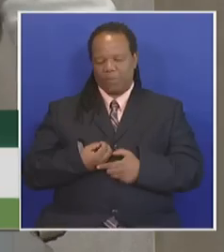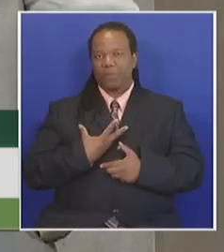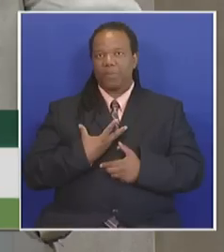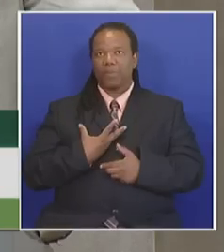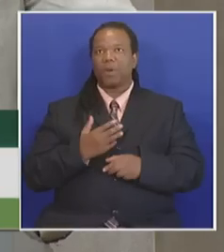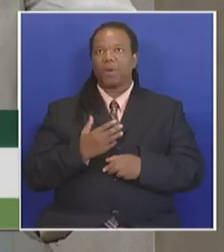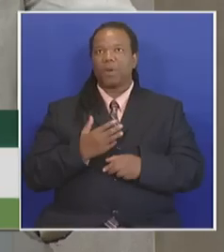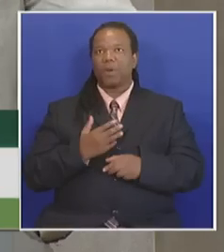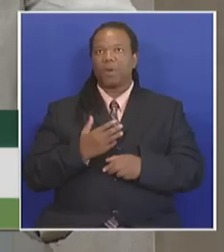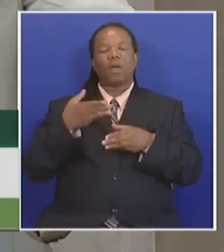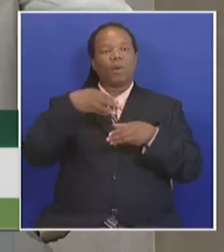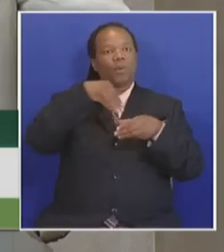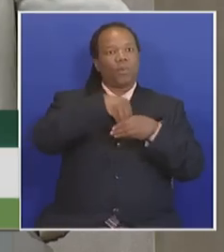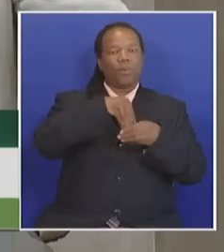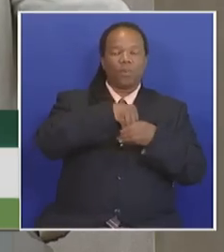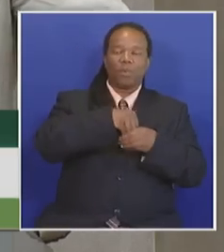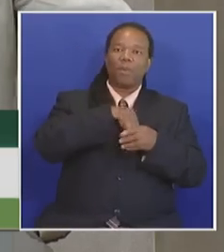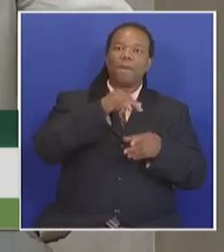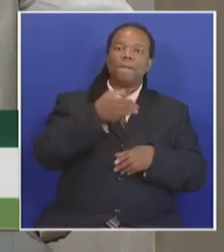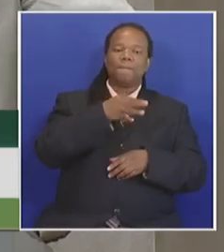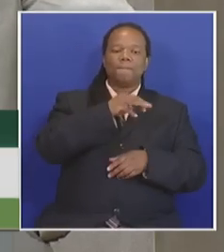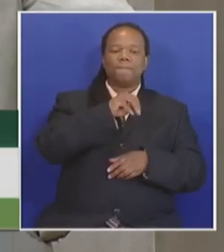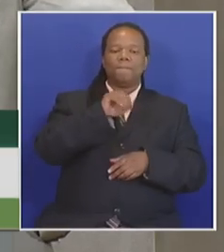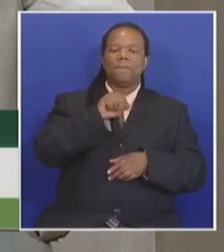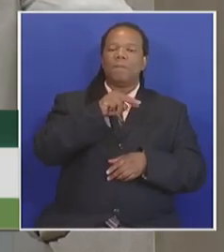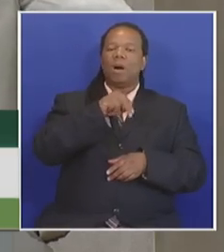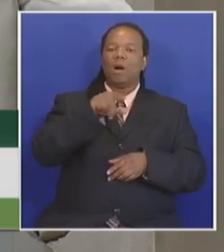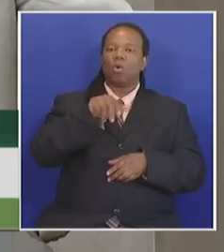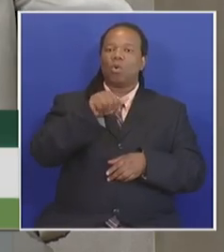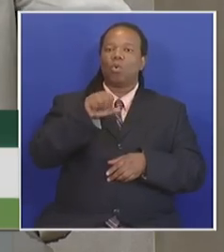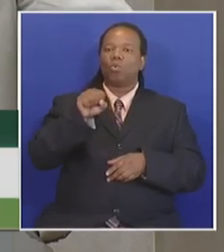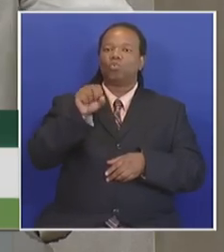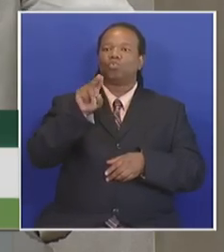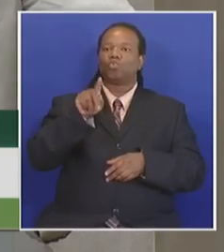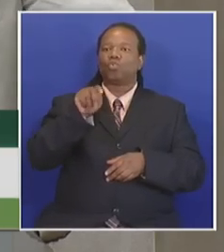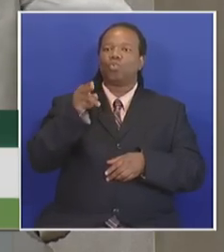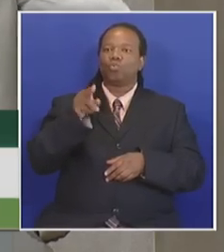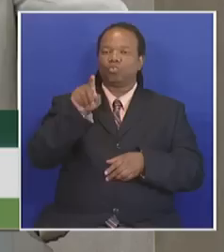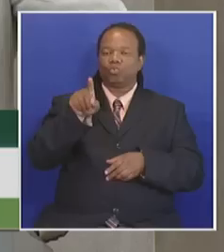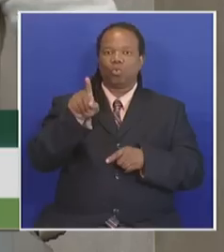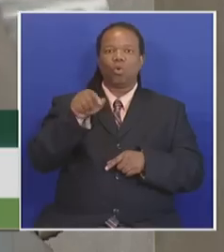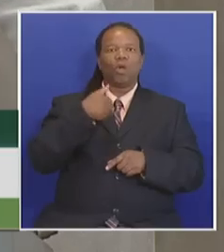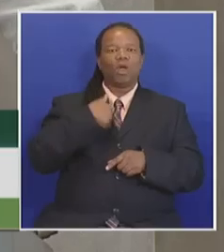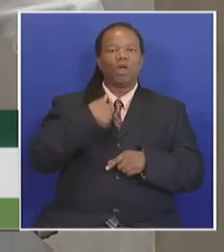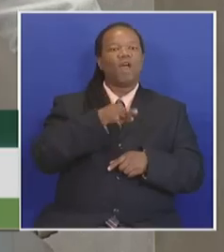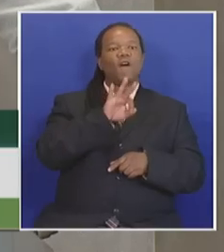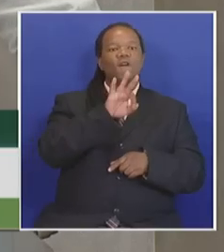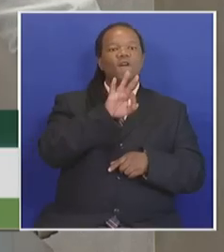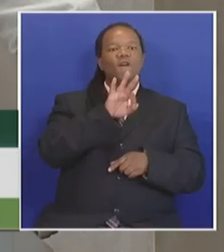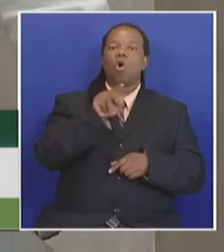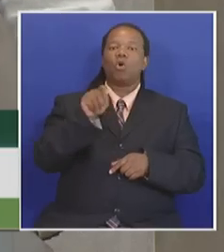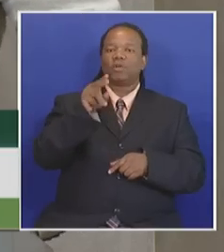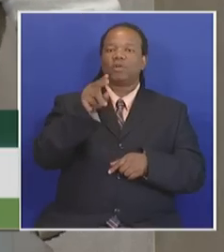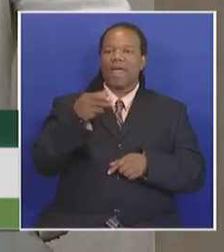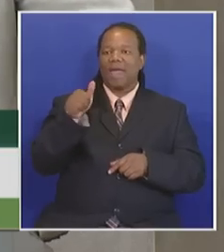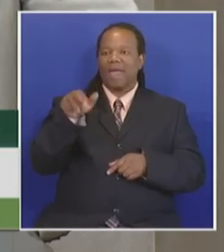League in Fort Hare, Prince Mangosuthu Buthelezi has always believed on a matter of principle, dissociated from race,